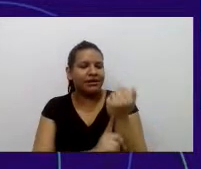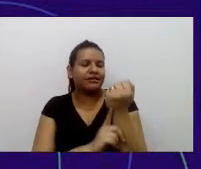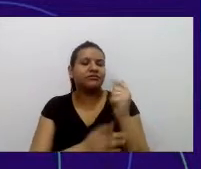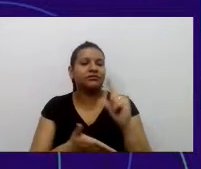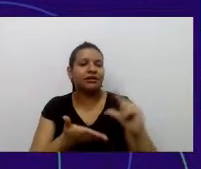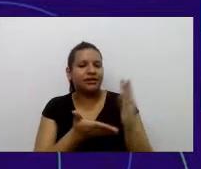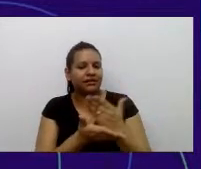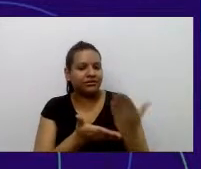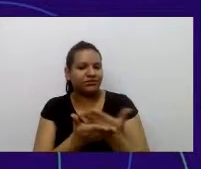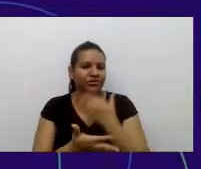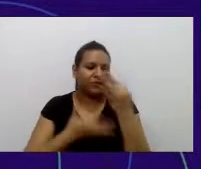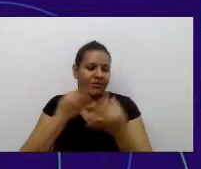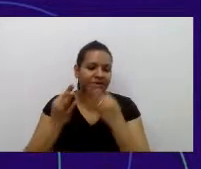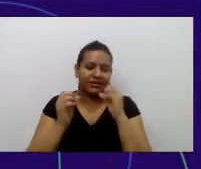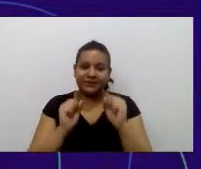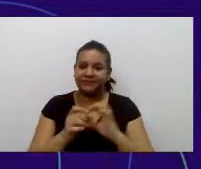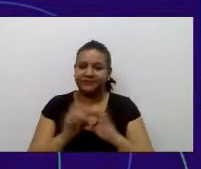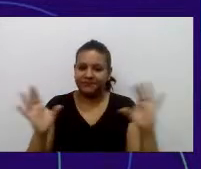from predictive to generative.